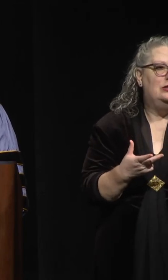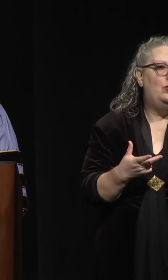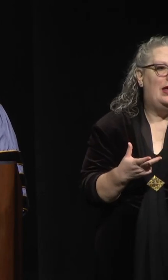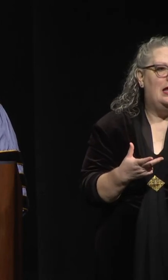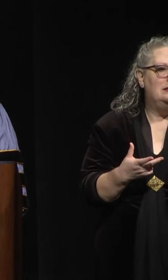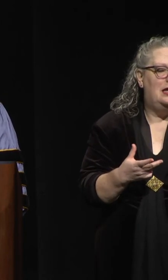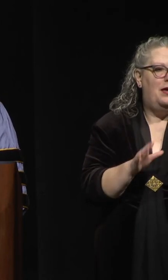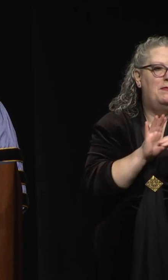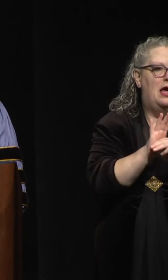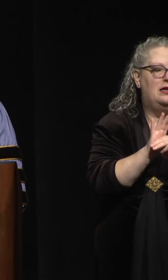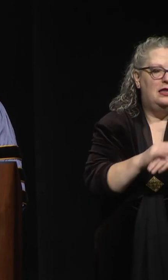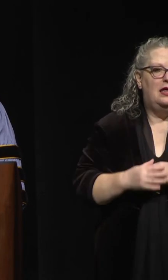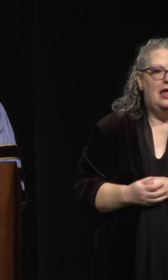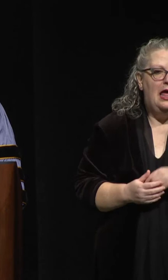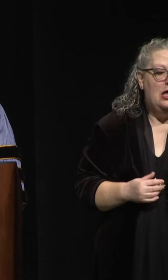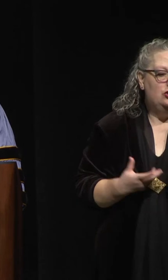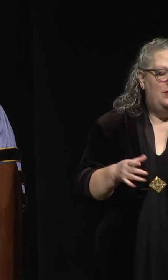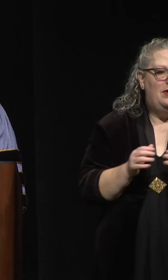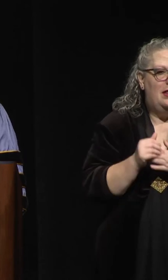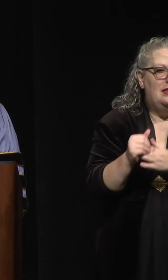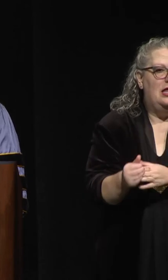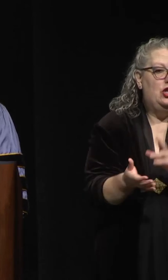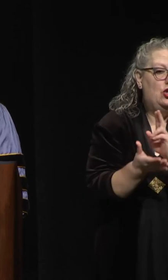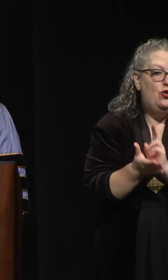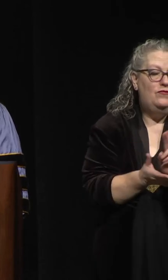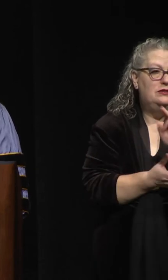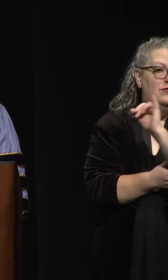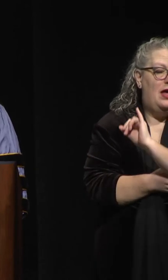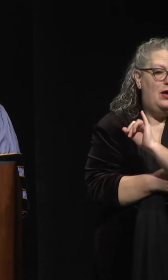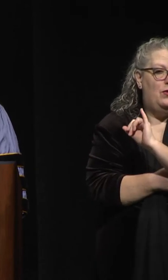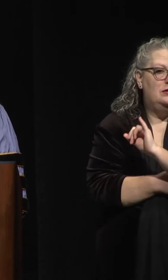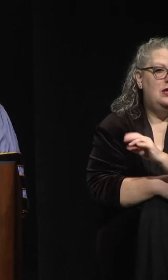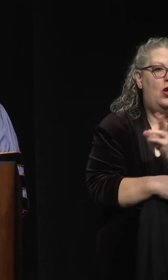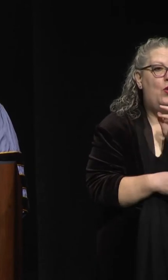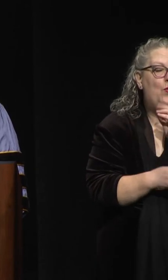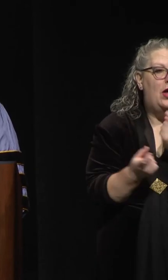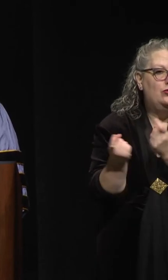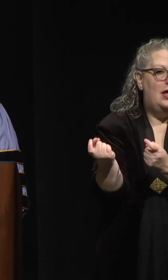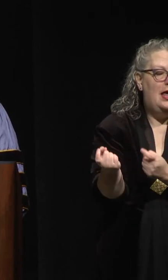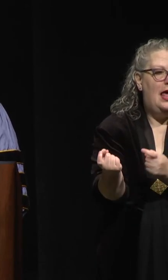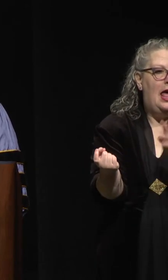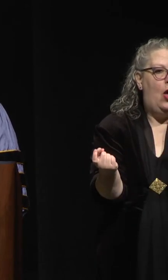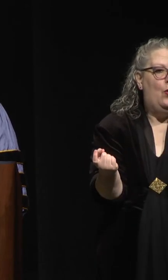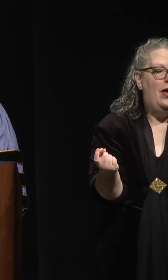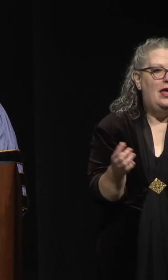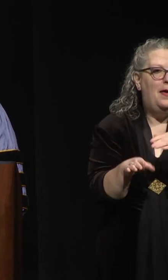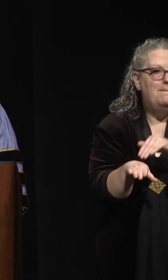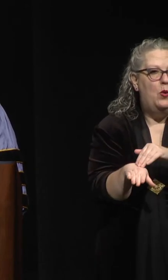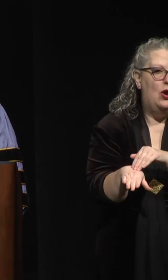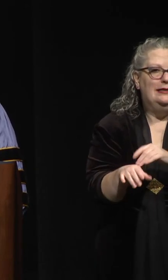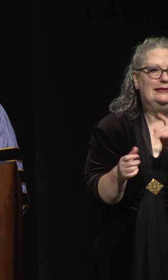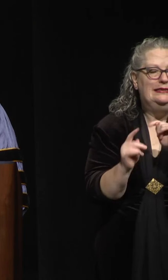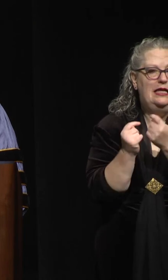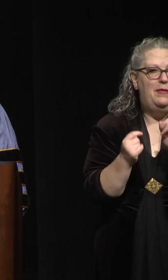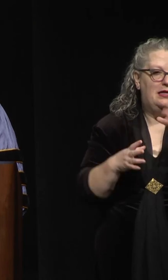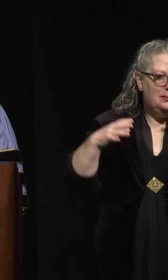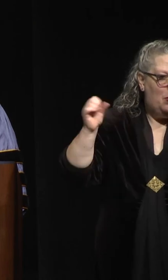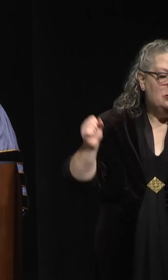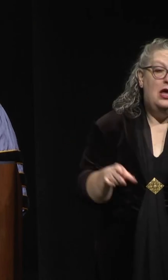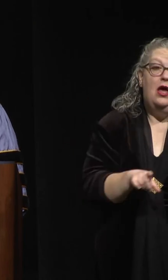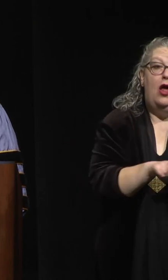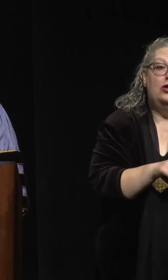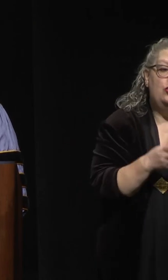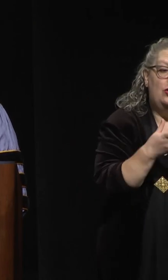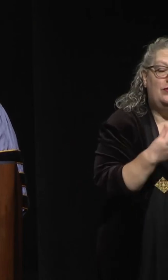modeling. She has led the University of Iowa's water ski and wakeboard team as president, as well